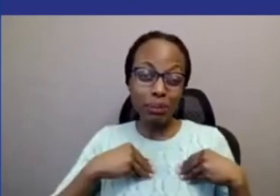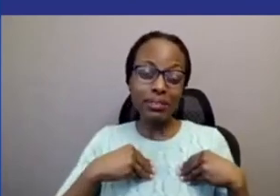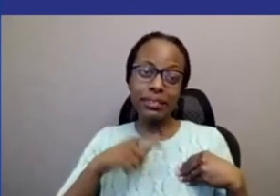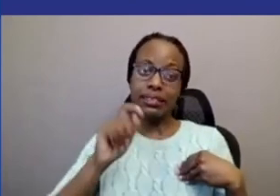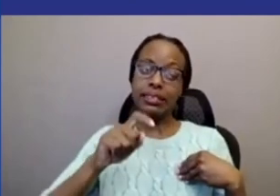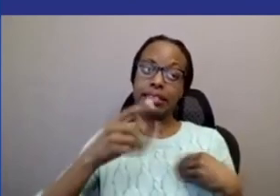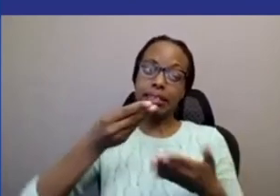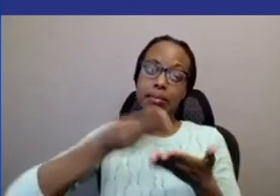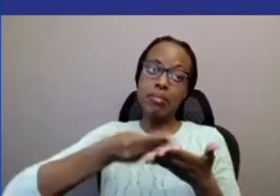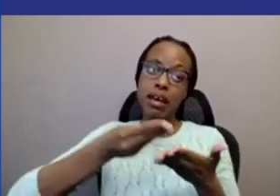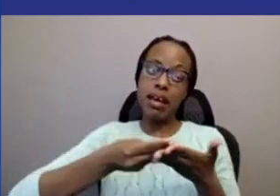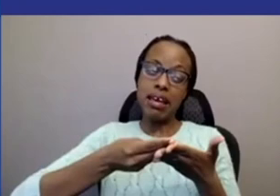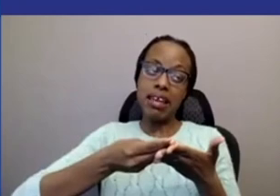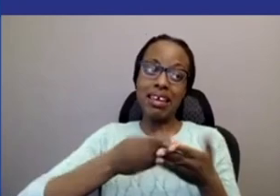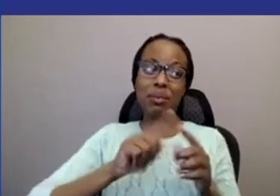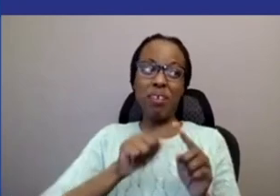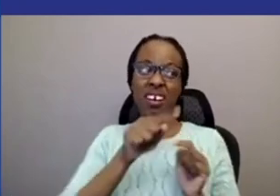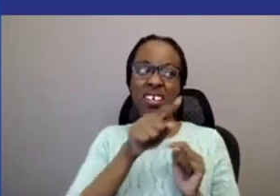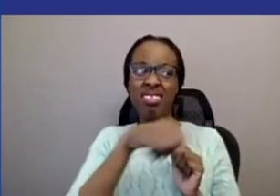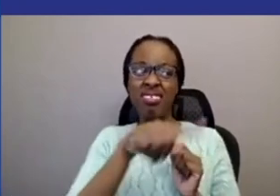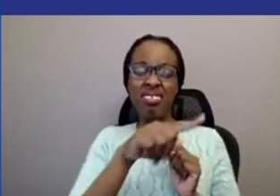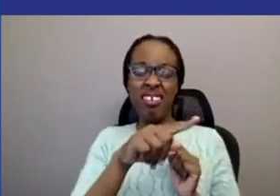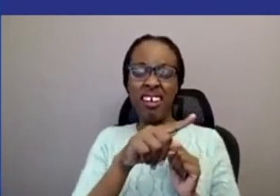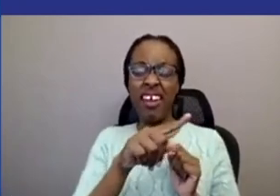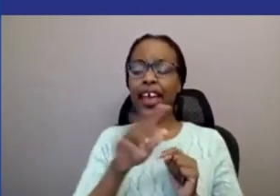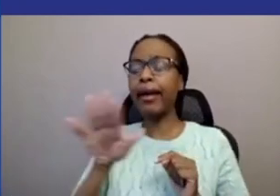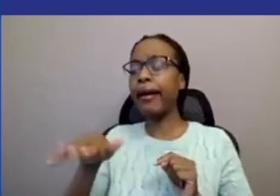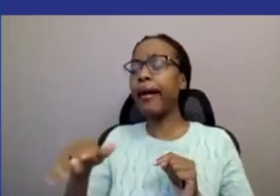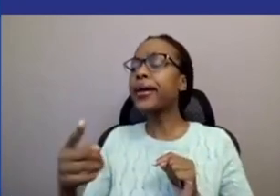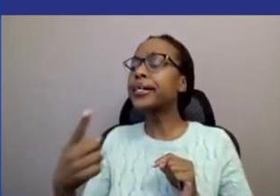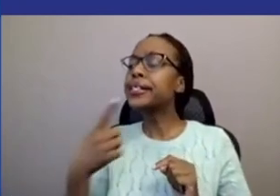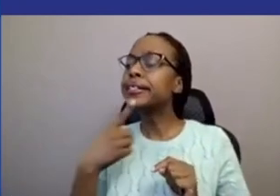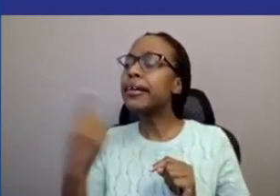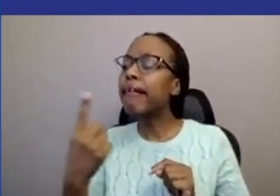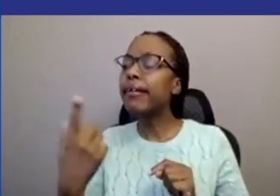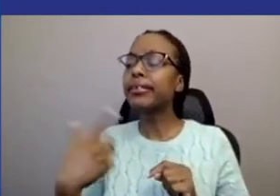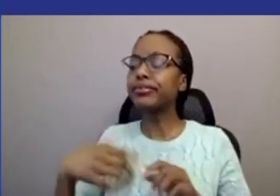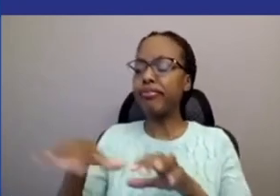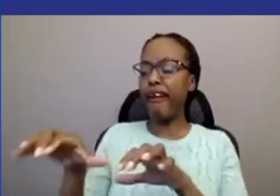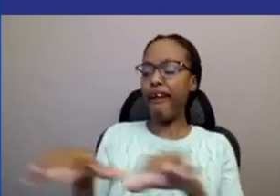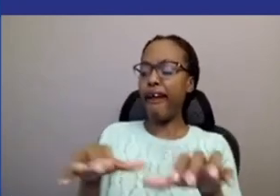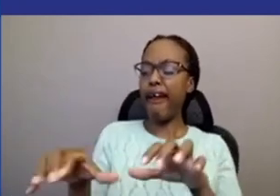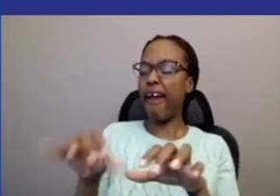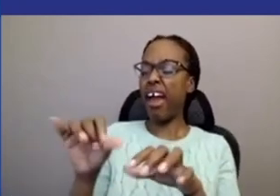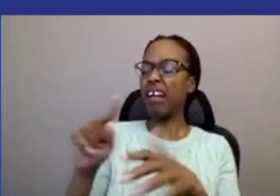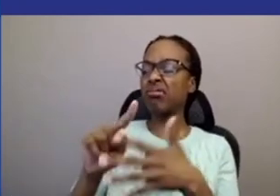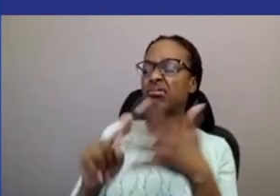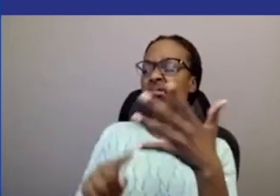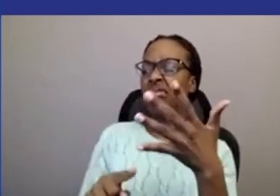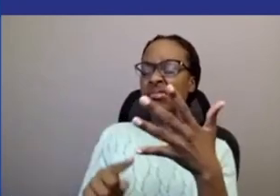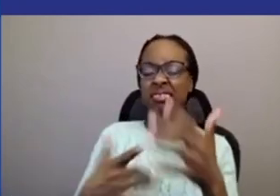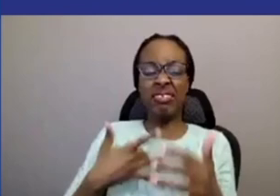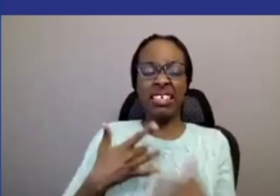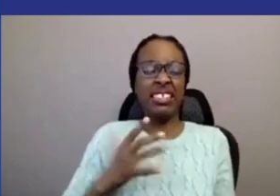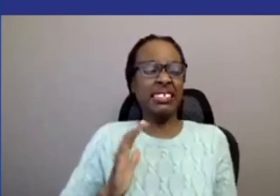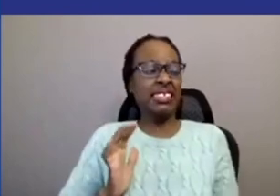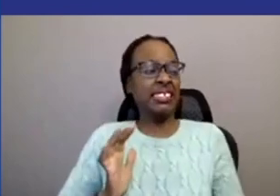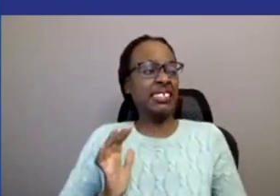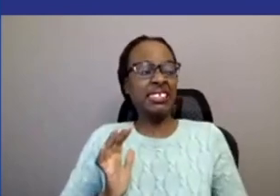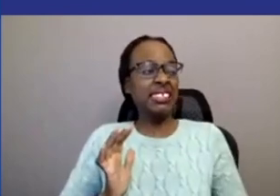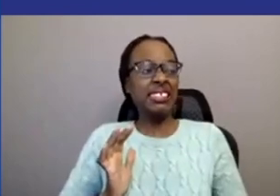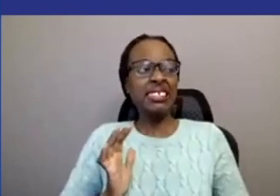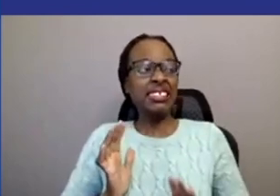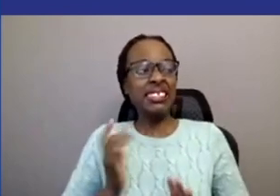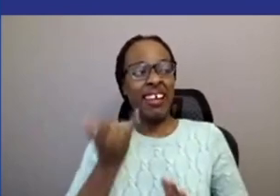and they're making you say some things or even act certain things in certain ways that you know that you wouldn't sleep at